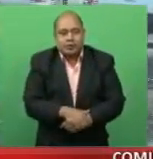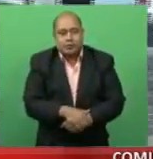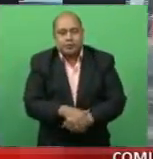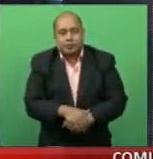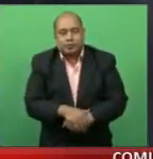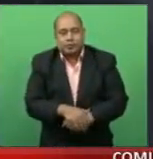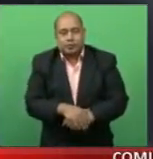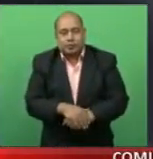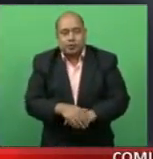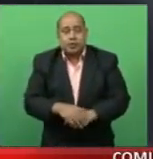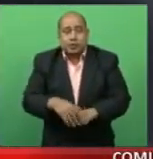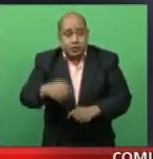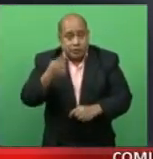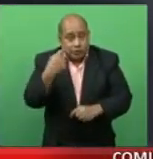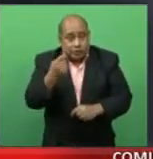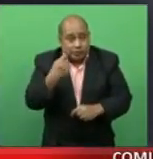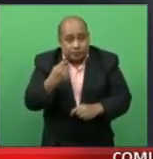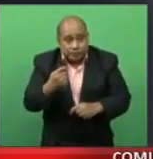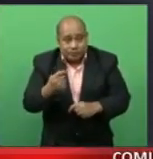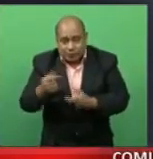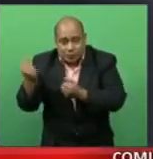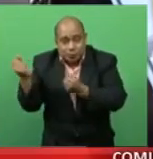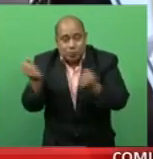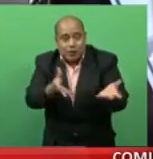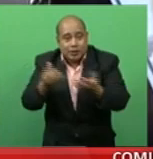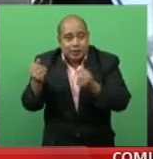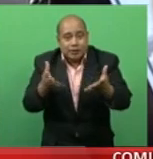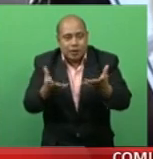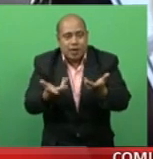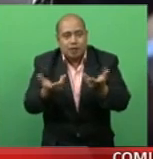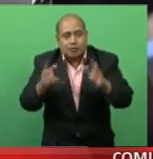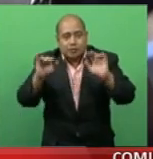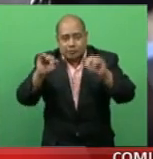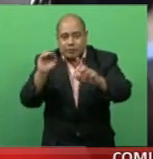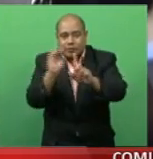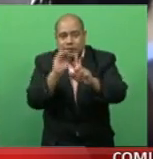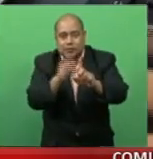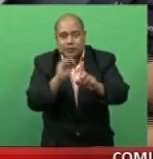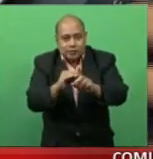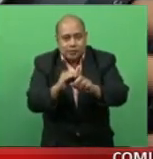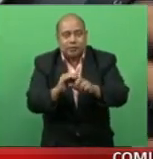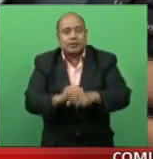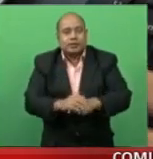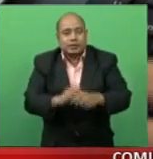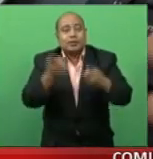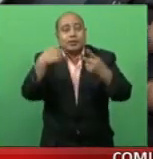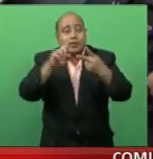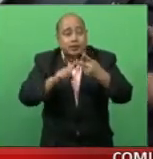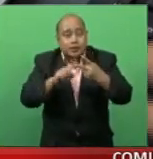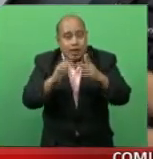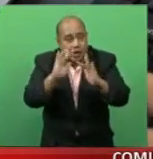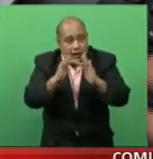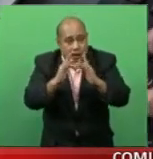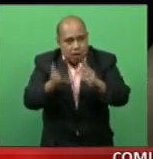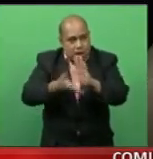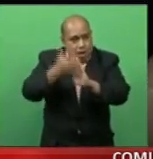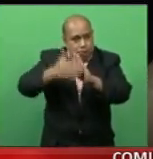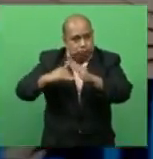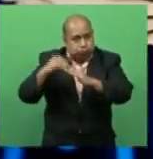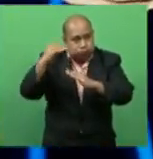Up ahead, supply issues delay roadworks and internet use at all-time highs. Stay with